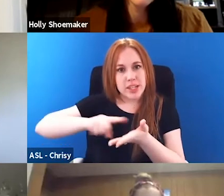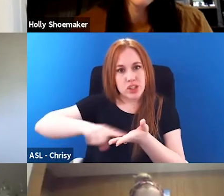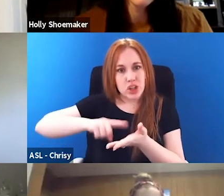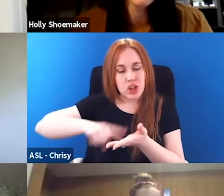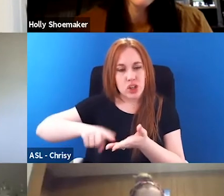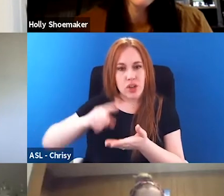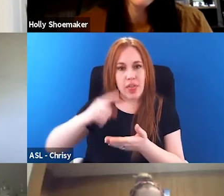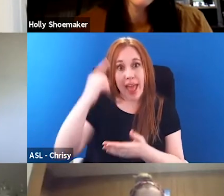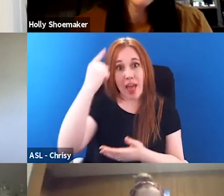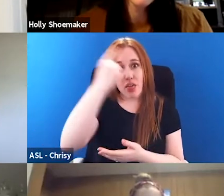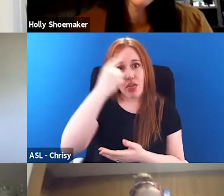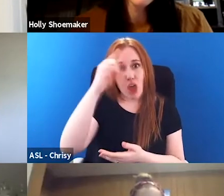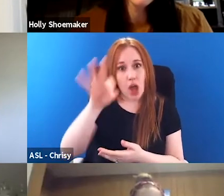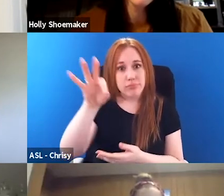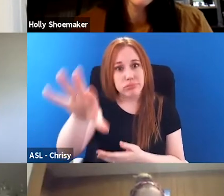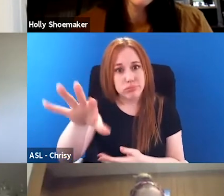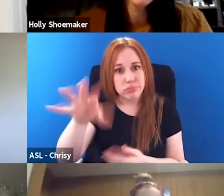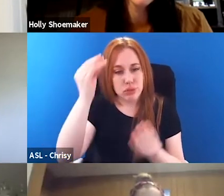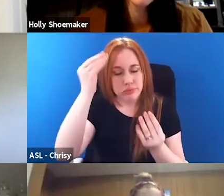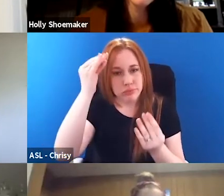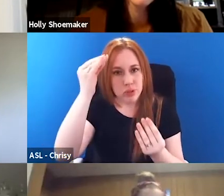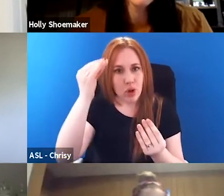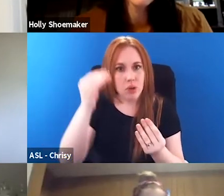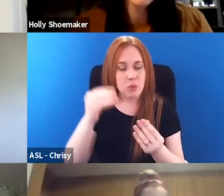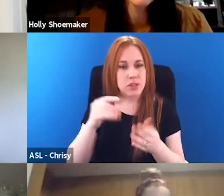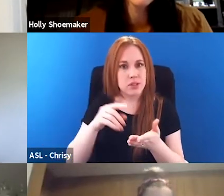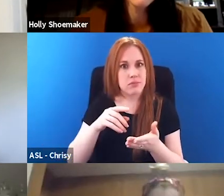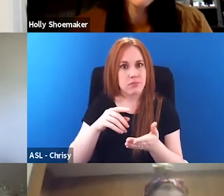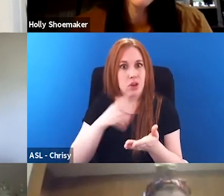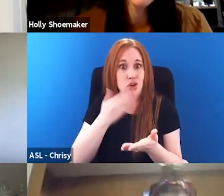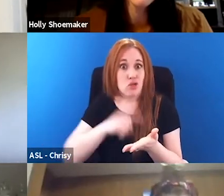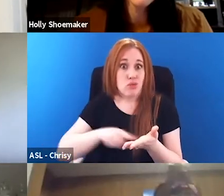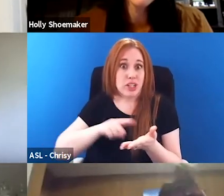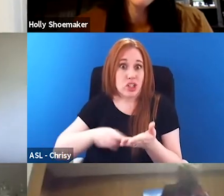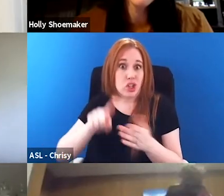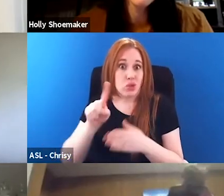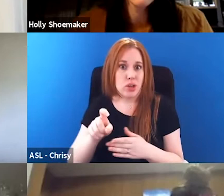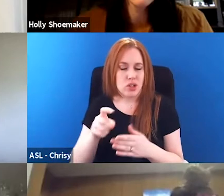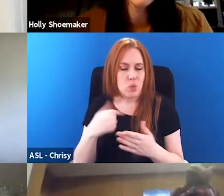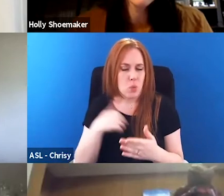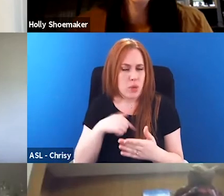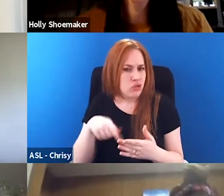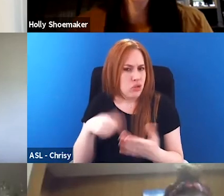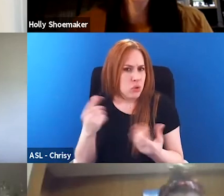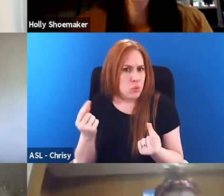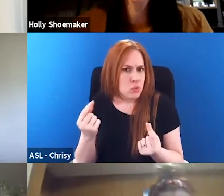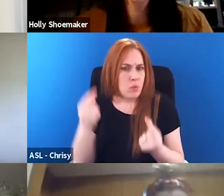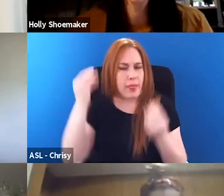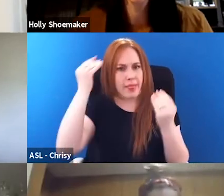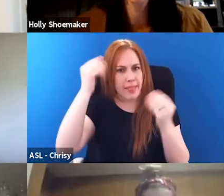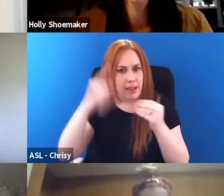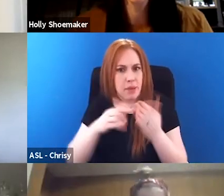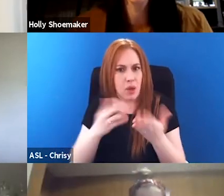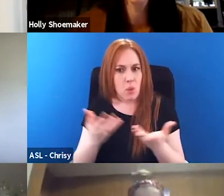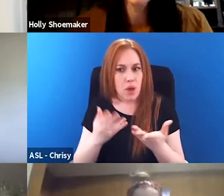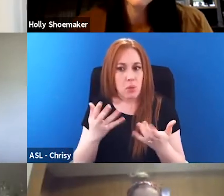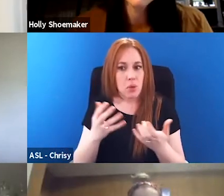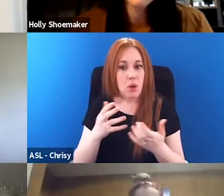a market research question, like what should we be doing? What should we be thinking about? But we also want to be